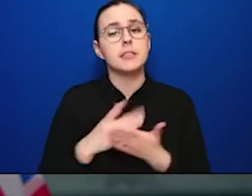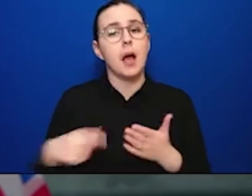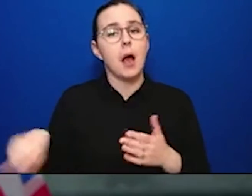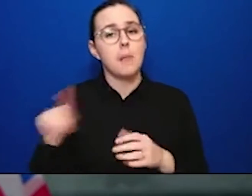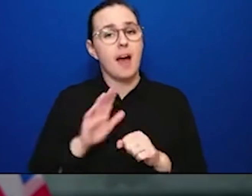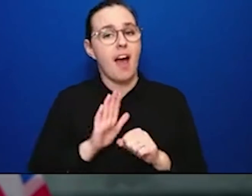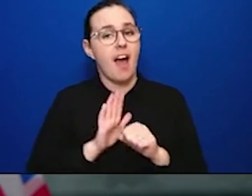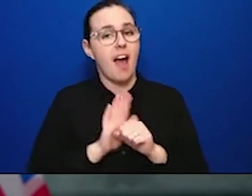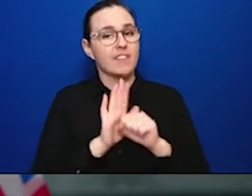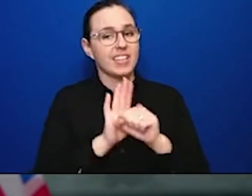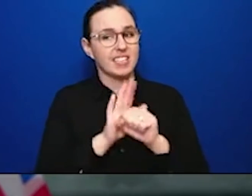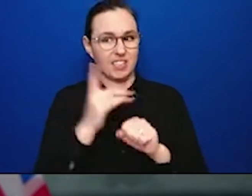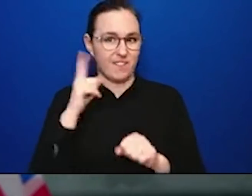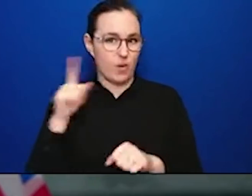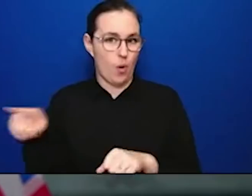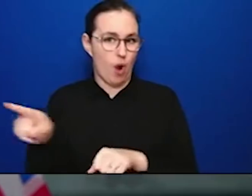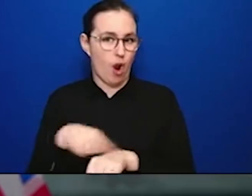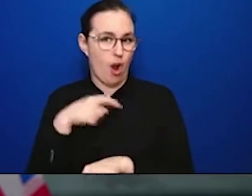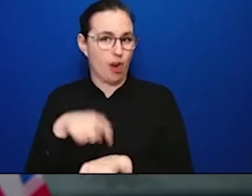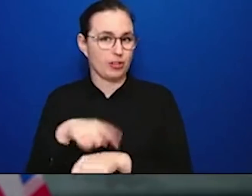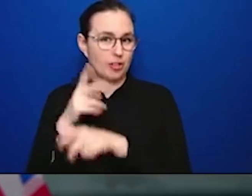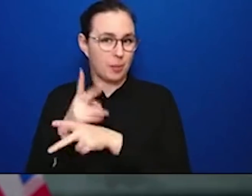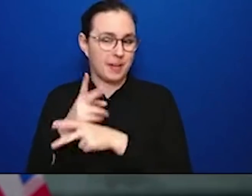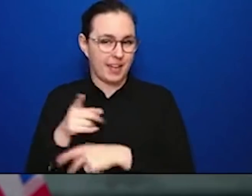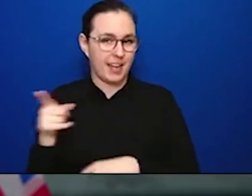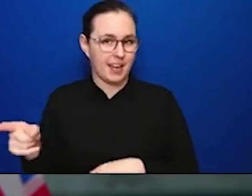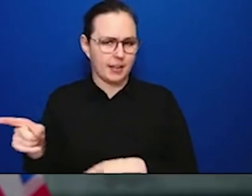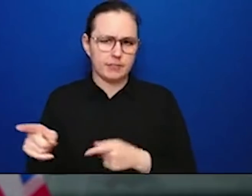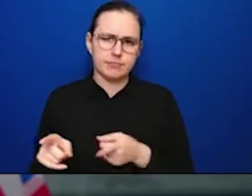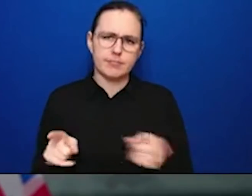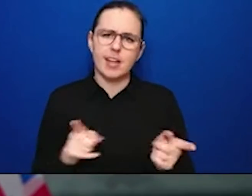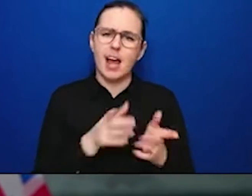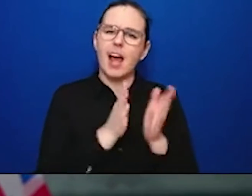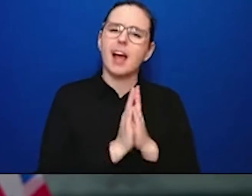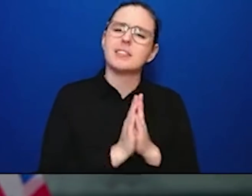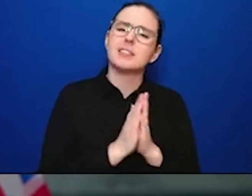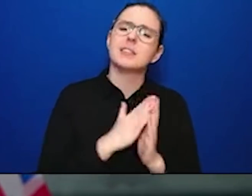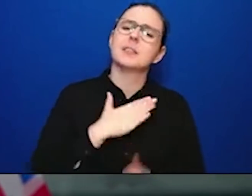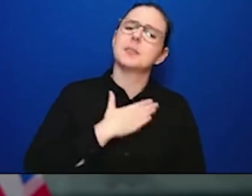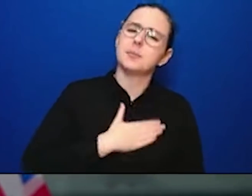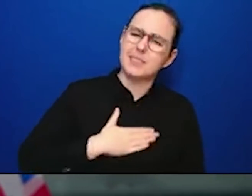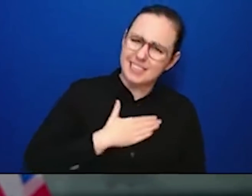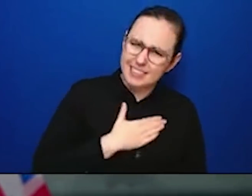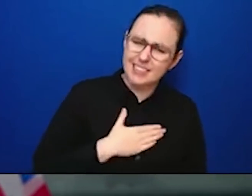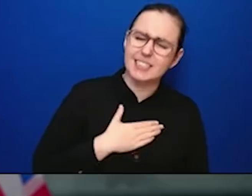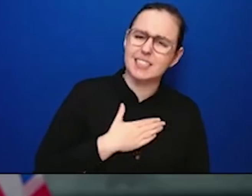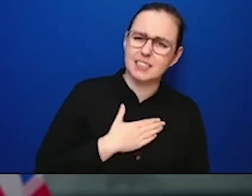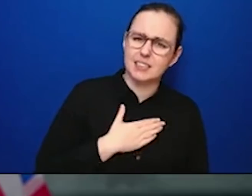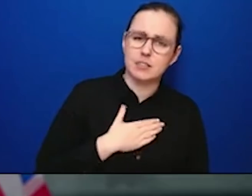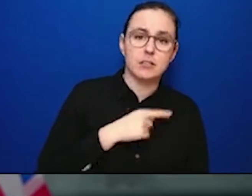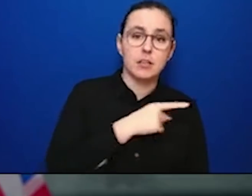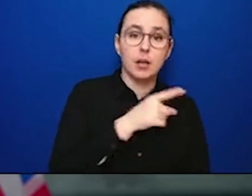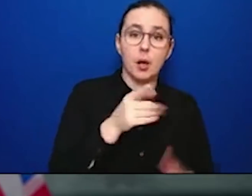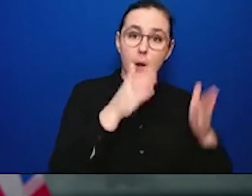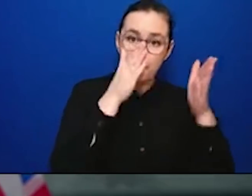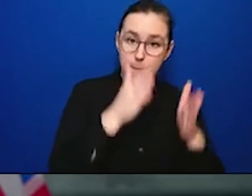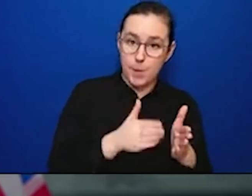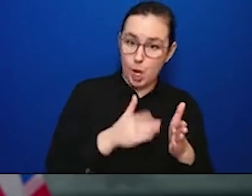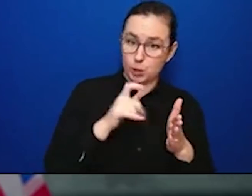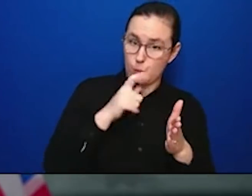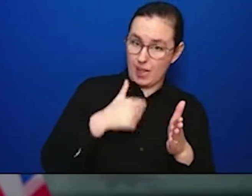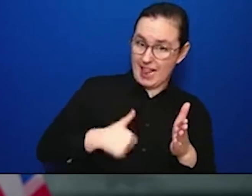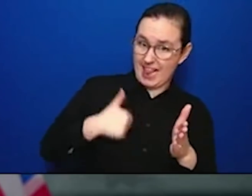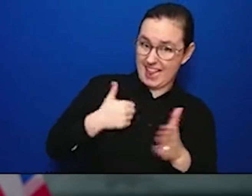asking that you make it a requirement that every resident is entitled to an essential